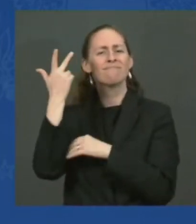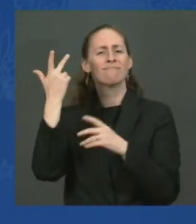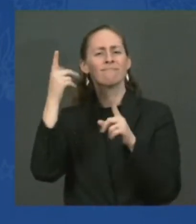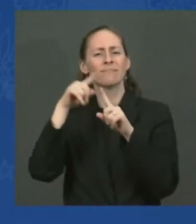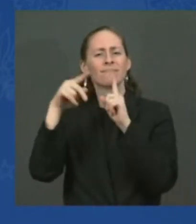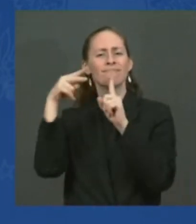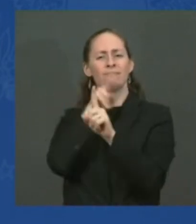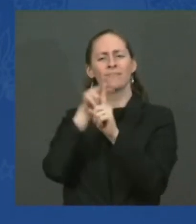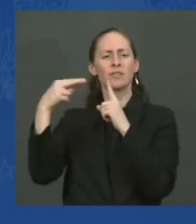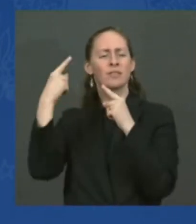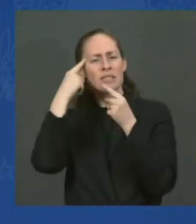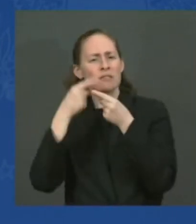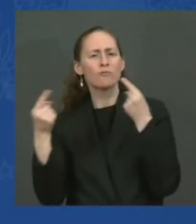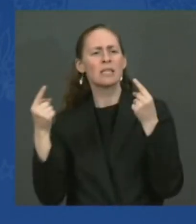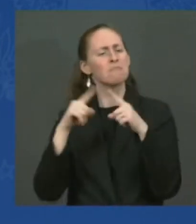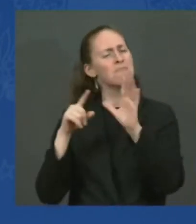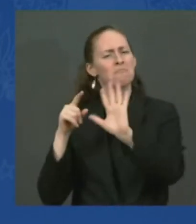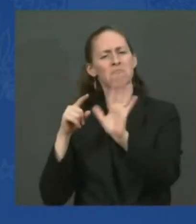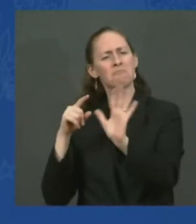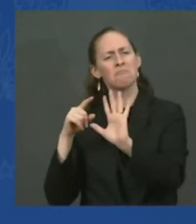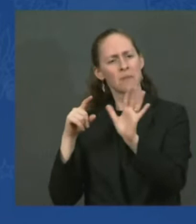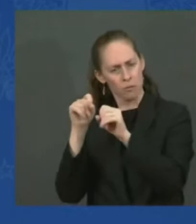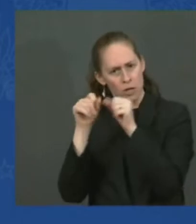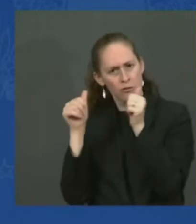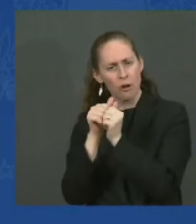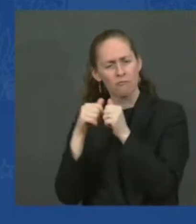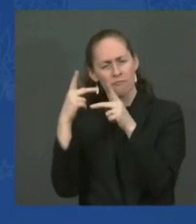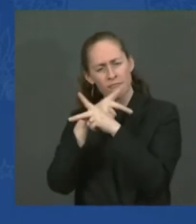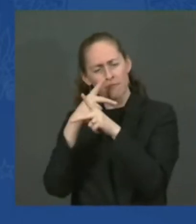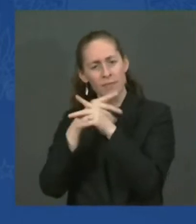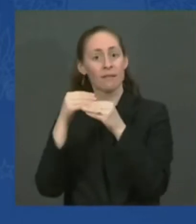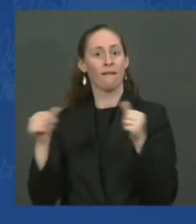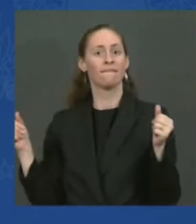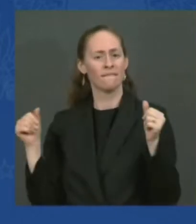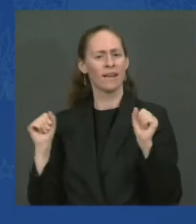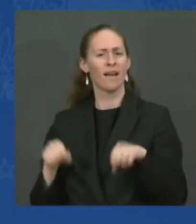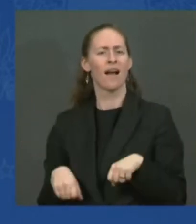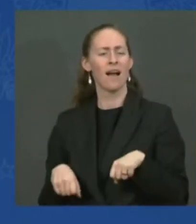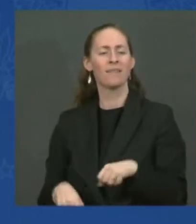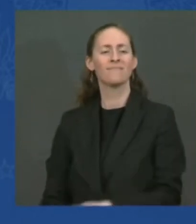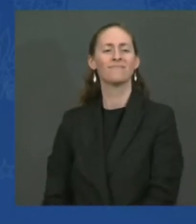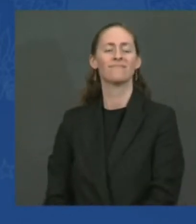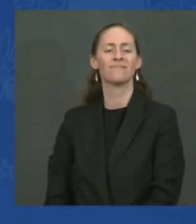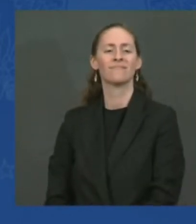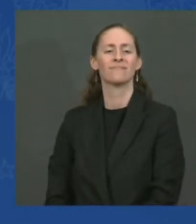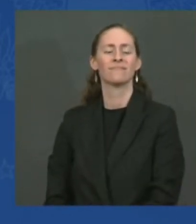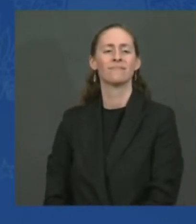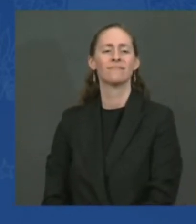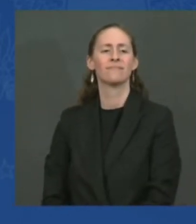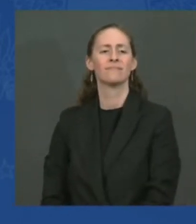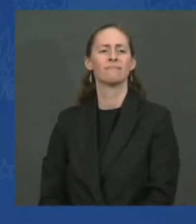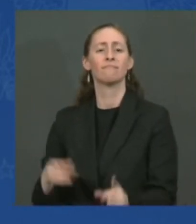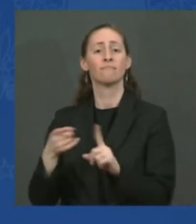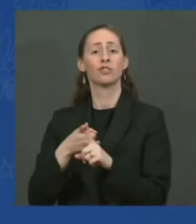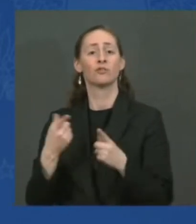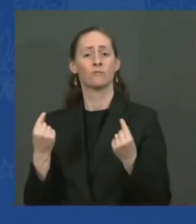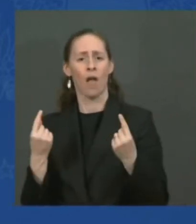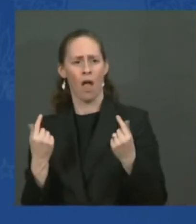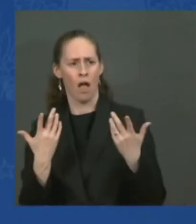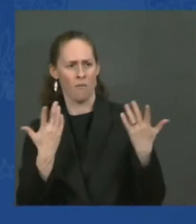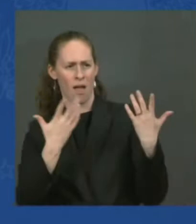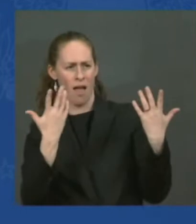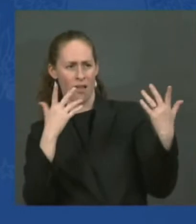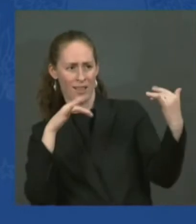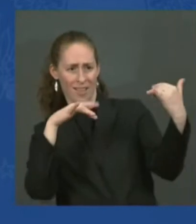to solve big problems. We can start by recognizing that finding common ground to advance